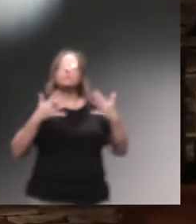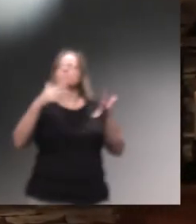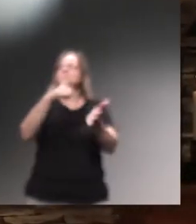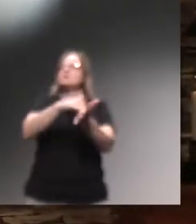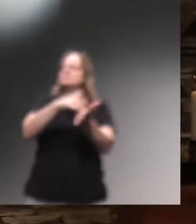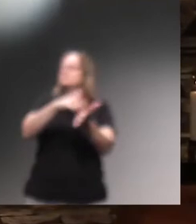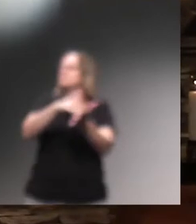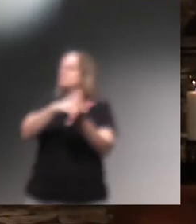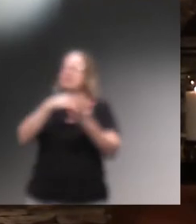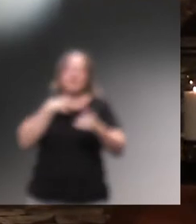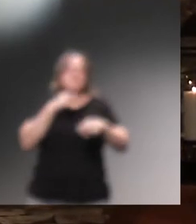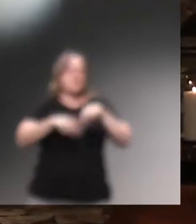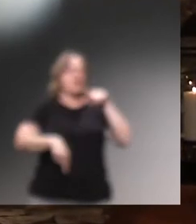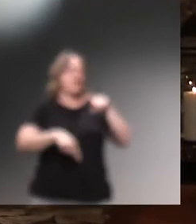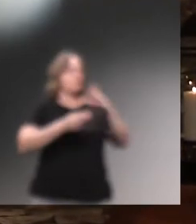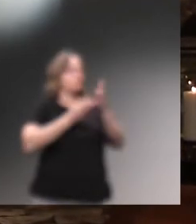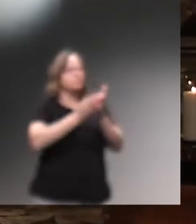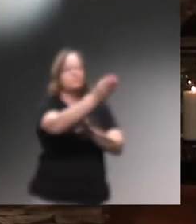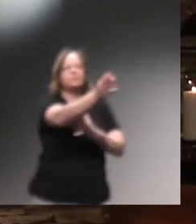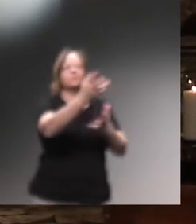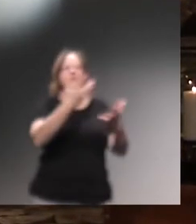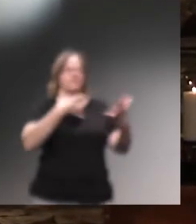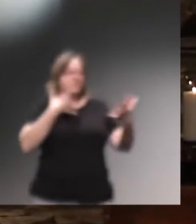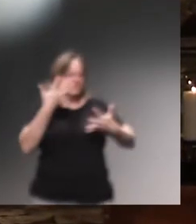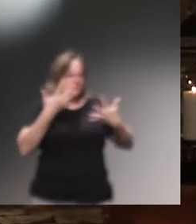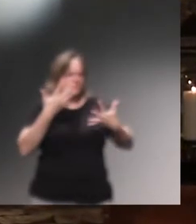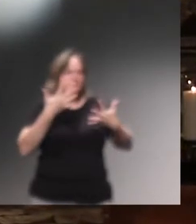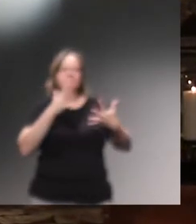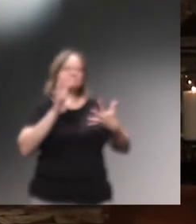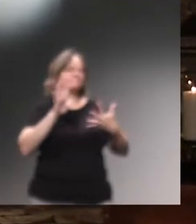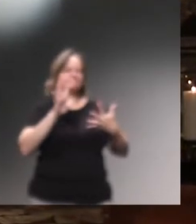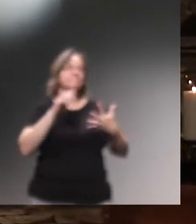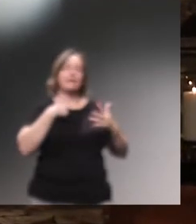saying, okay, I get there through love.